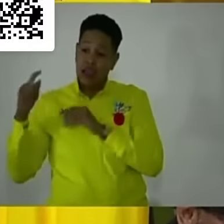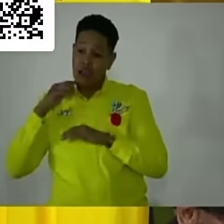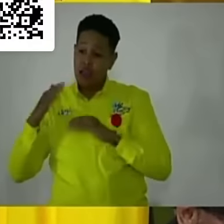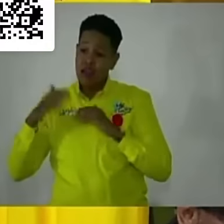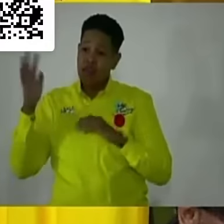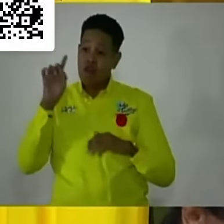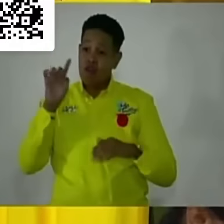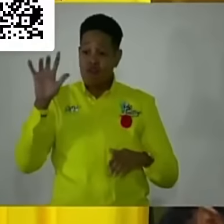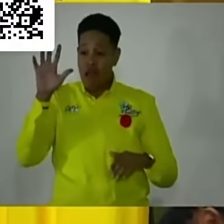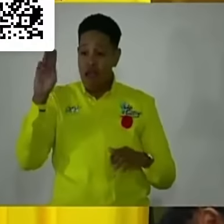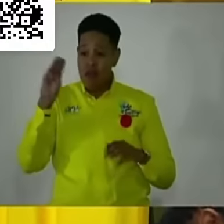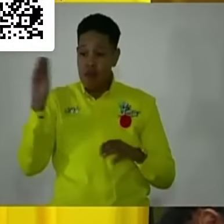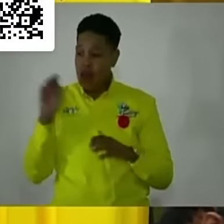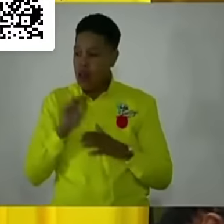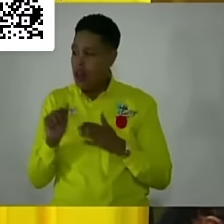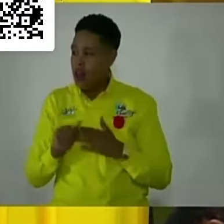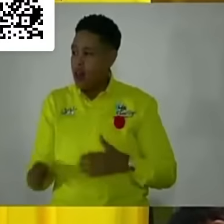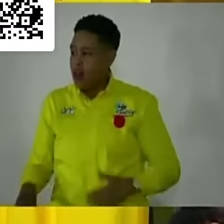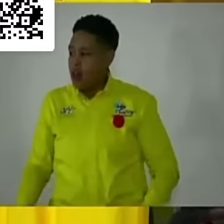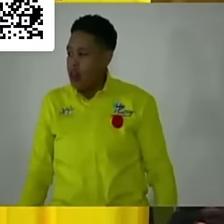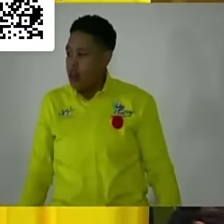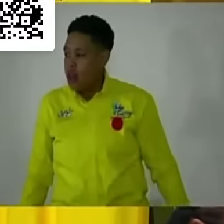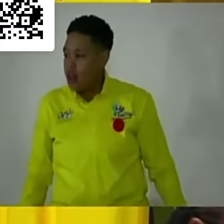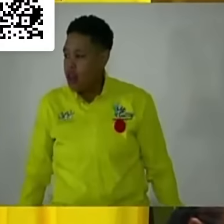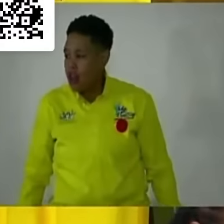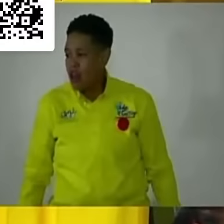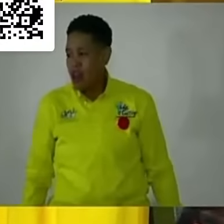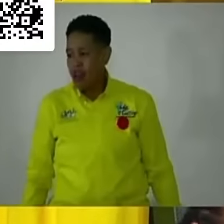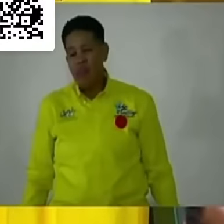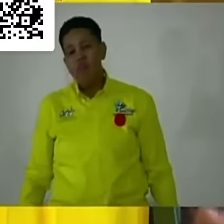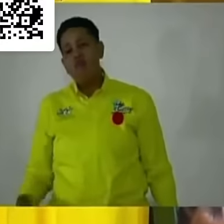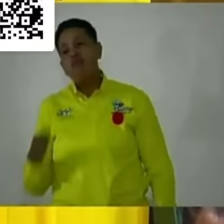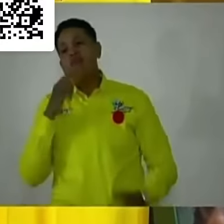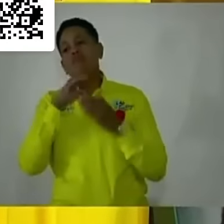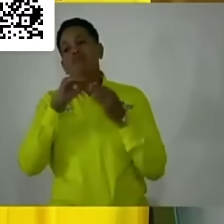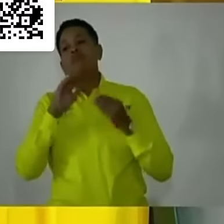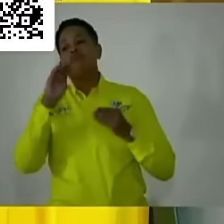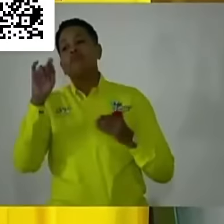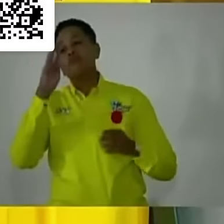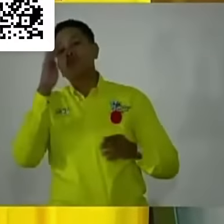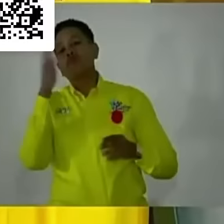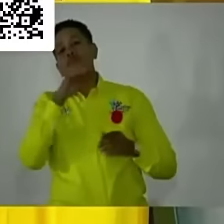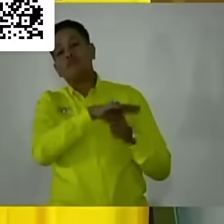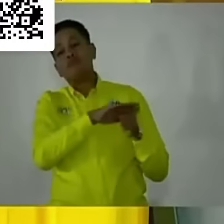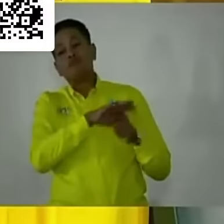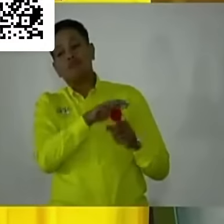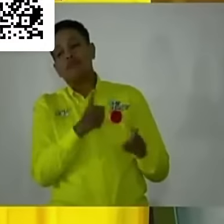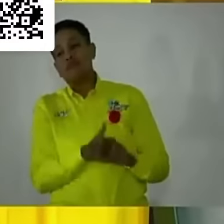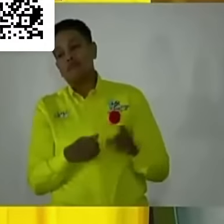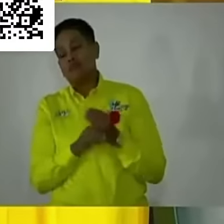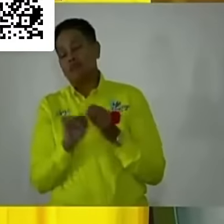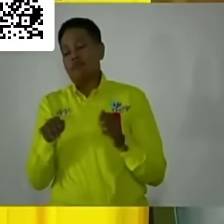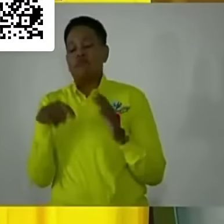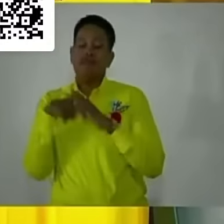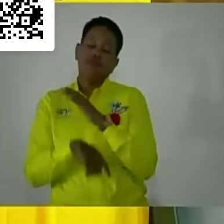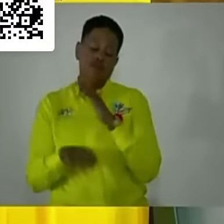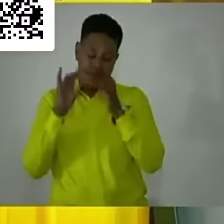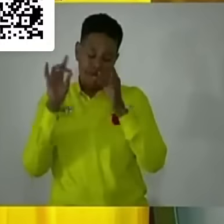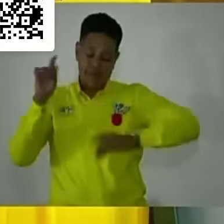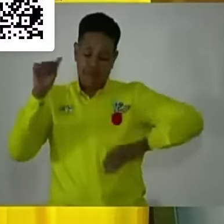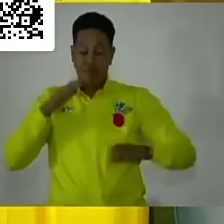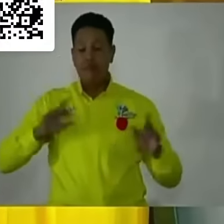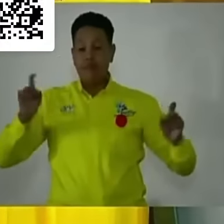$5 million per person. To that extent, Madam Speaker, I think it